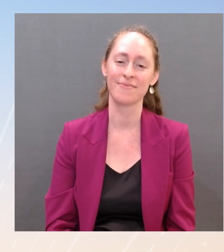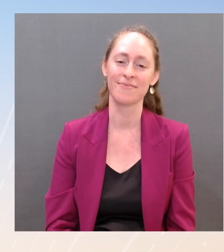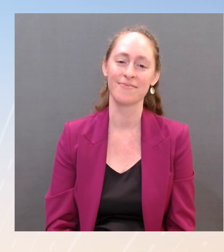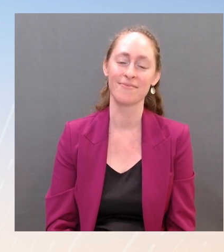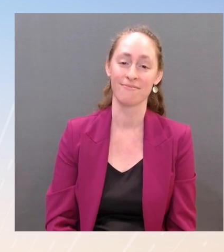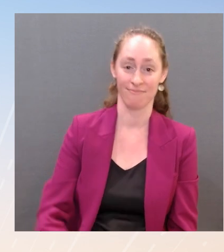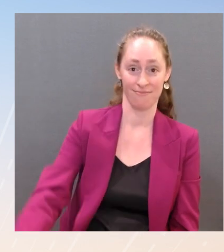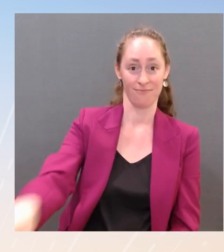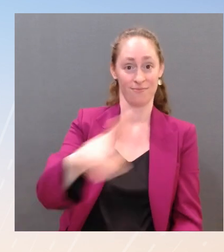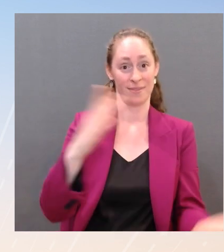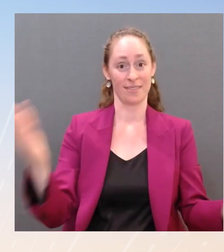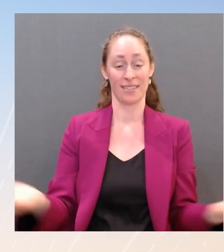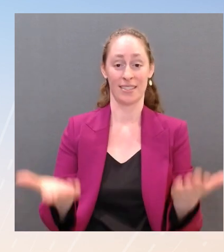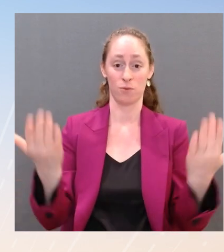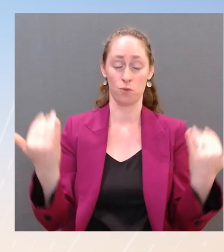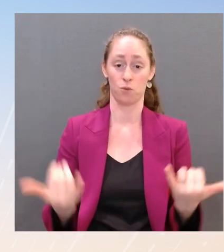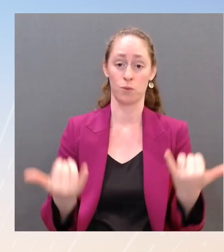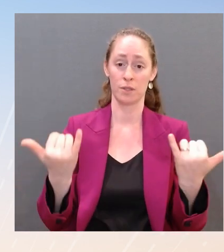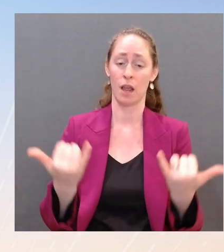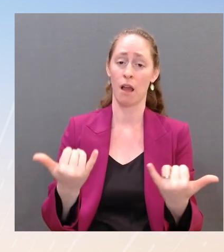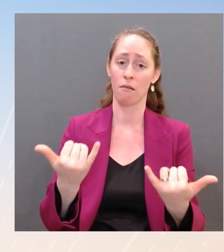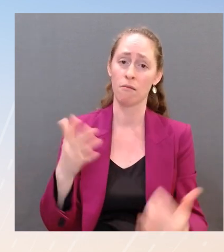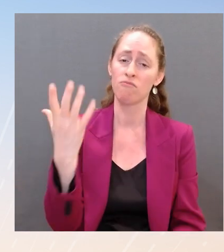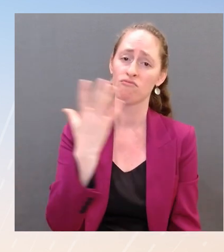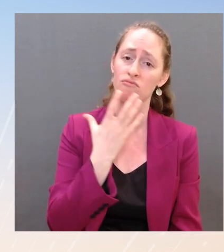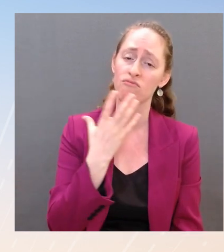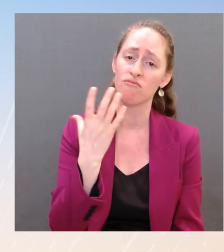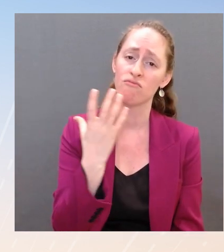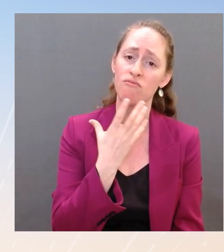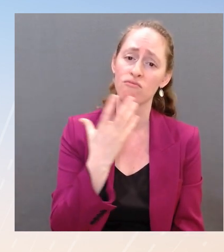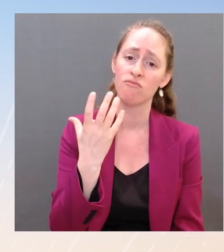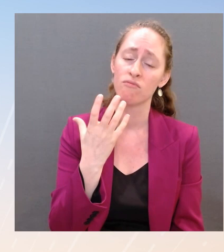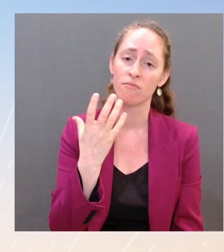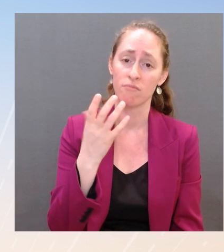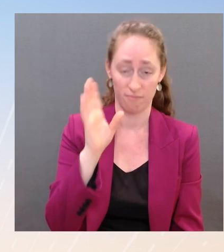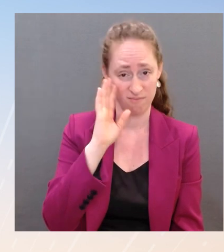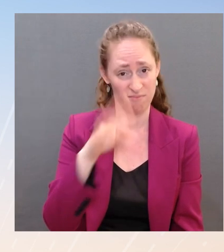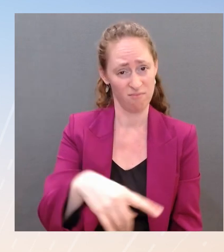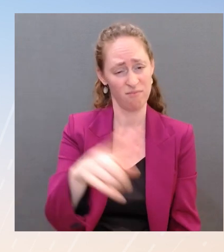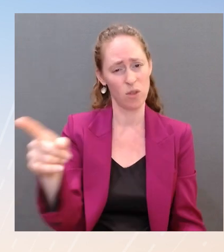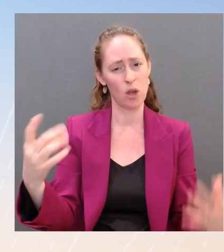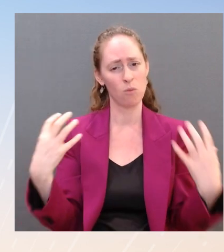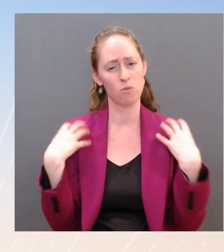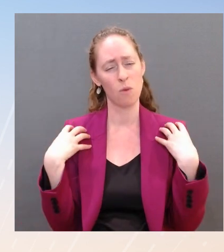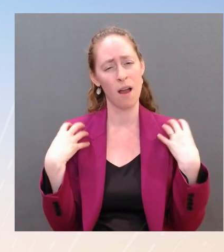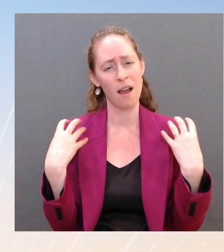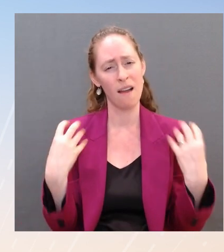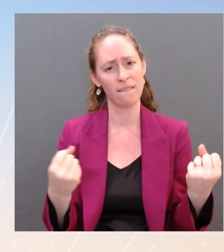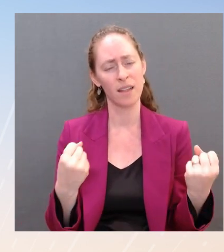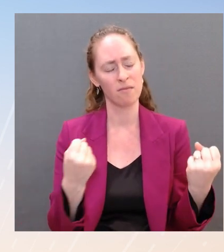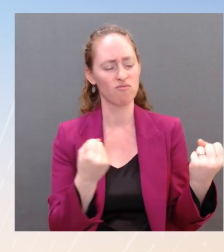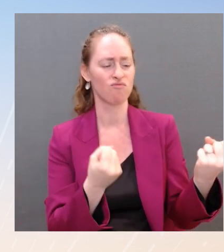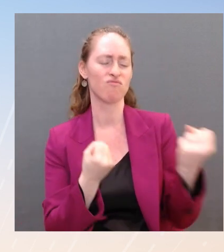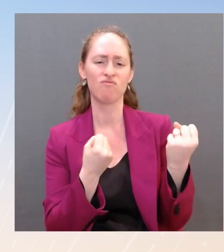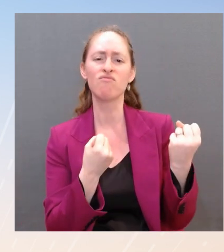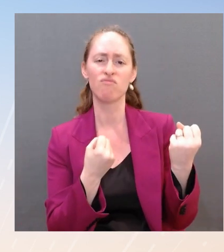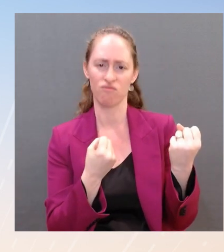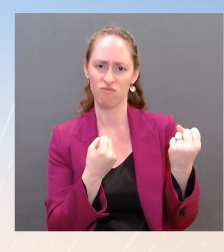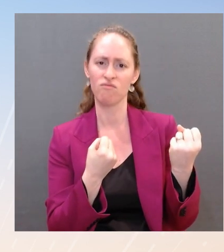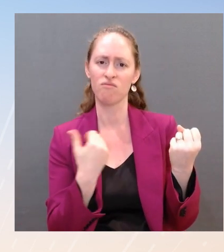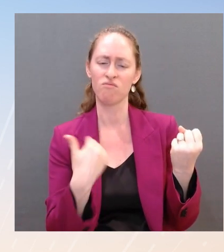shown incredible resilience and determination to help us find a better way